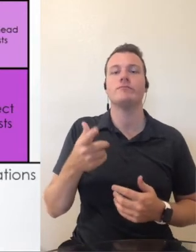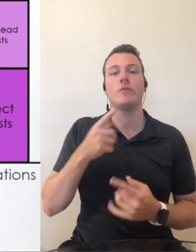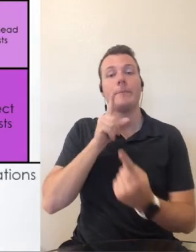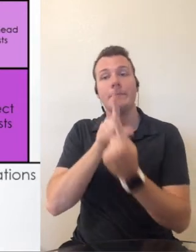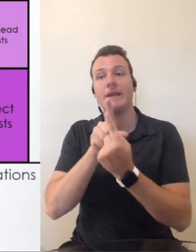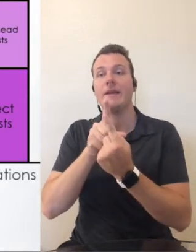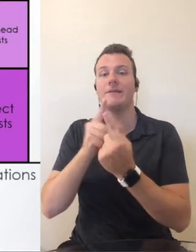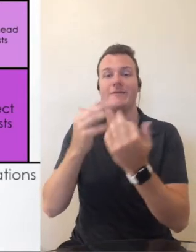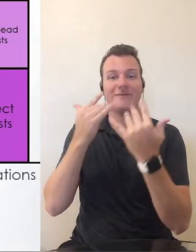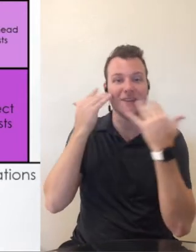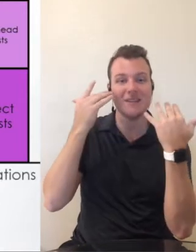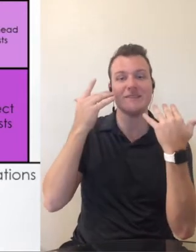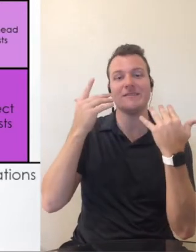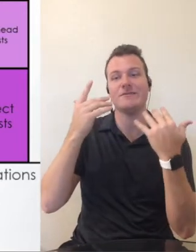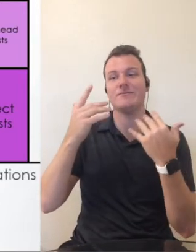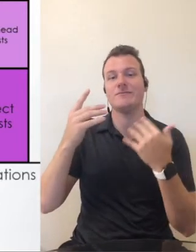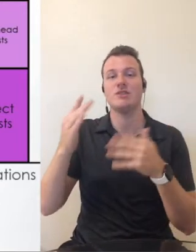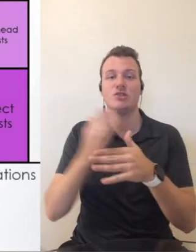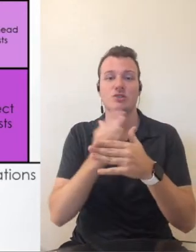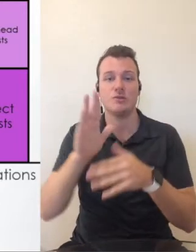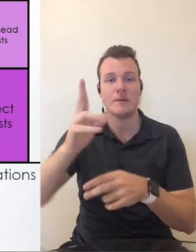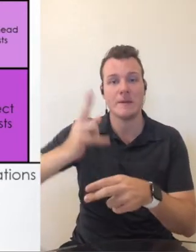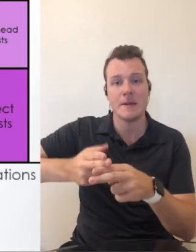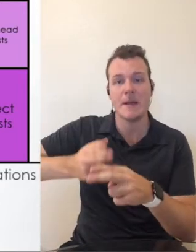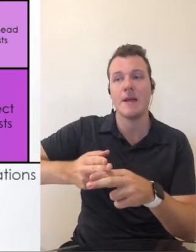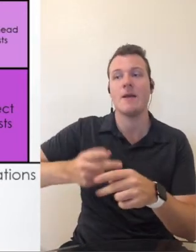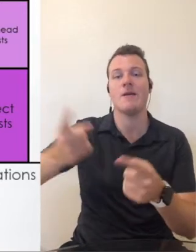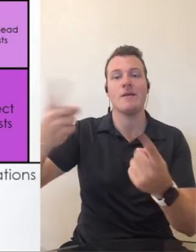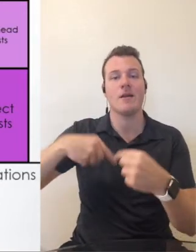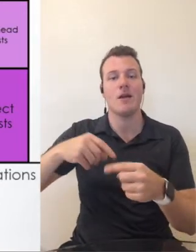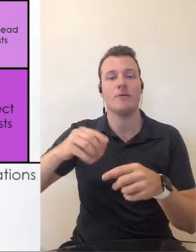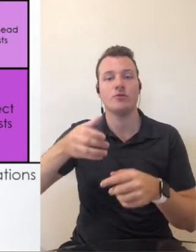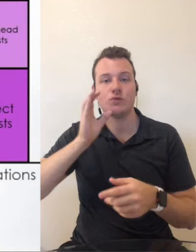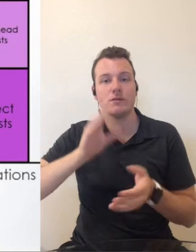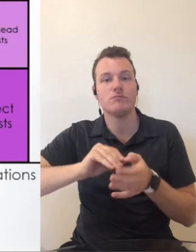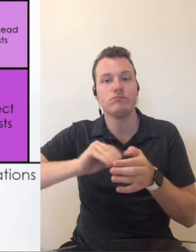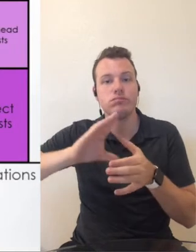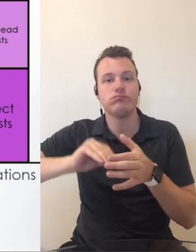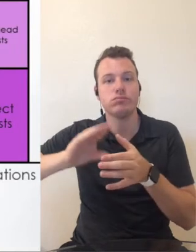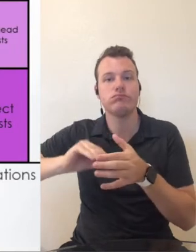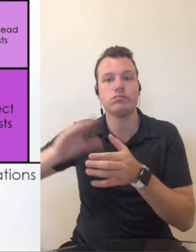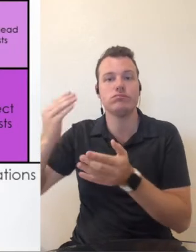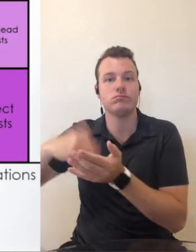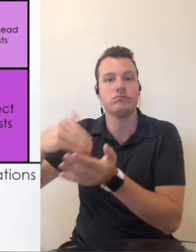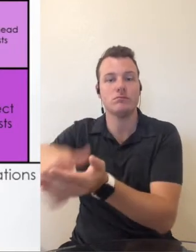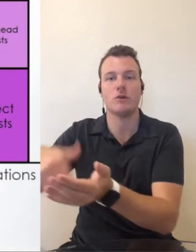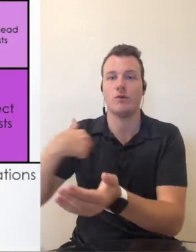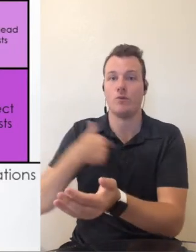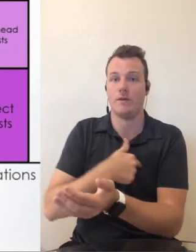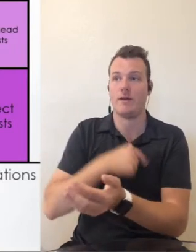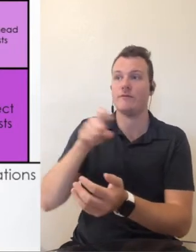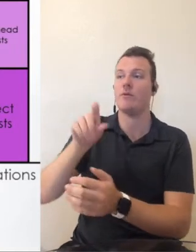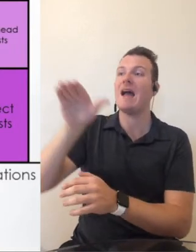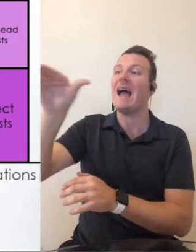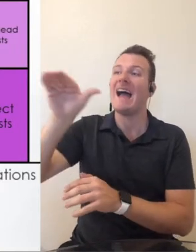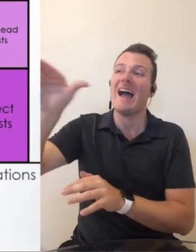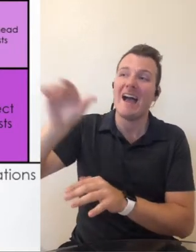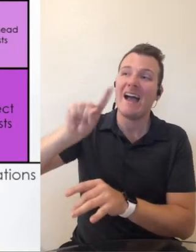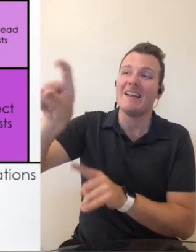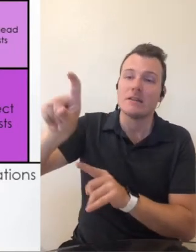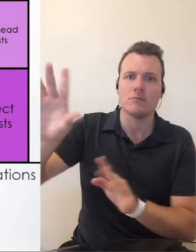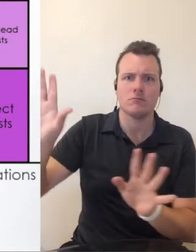everybody's friendly. They come back several times to refill our drinks. Then we never have to ask for anything. And if we